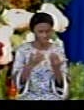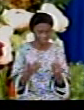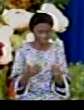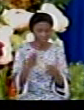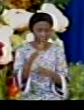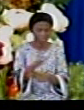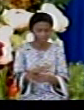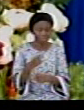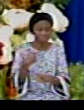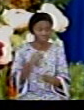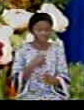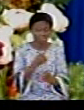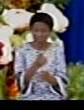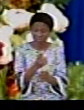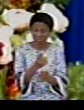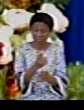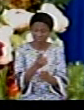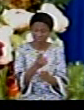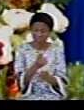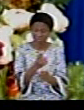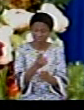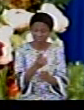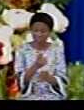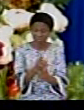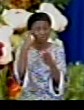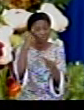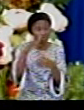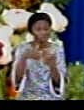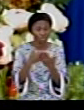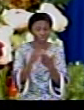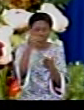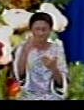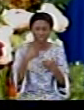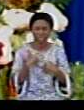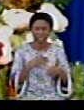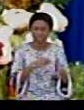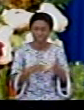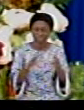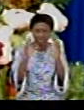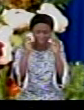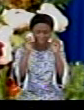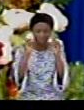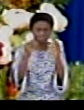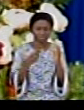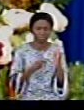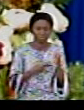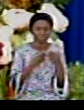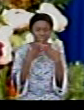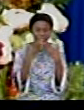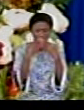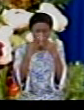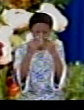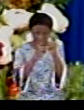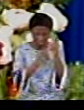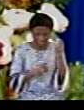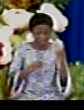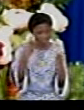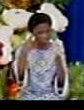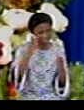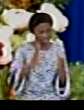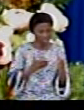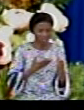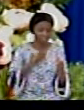want to appreciate you, Lord, for all you have done for us, for all you have taught us. Thank you, Lord, for our Father in the